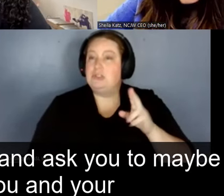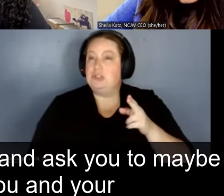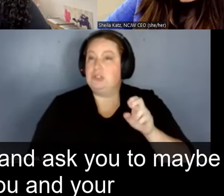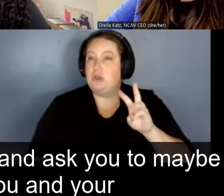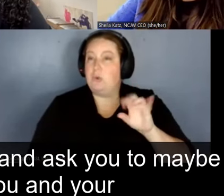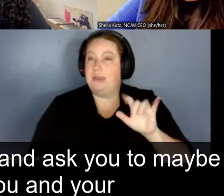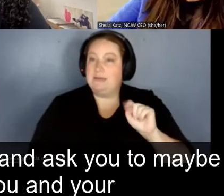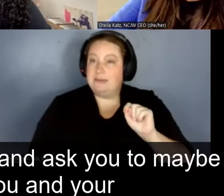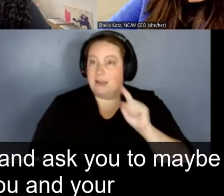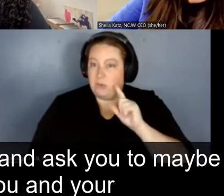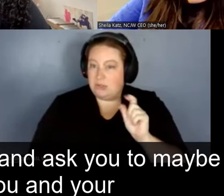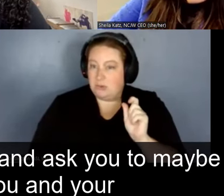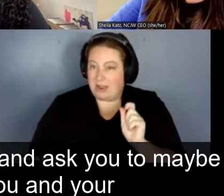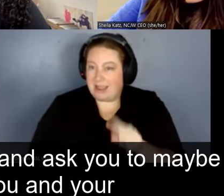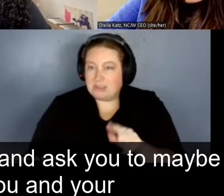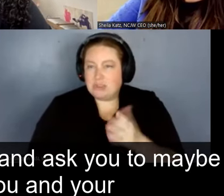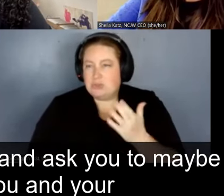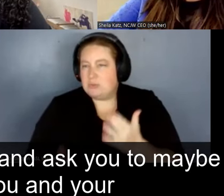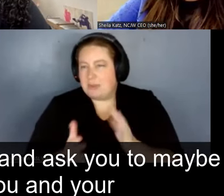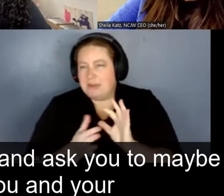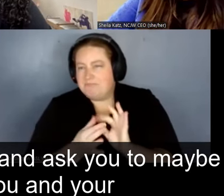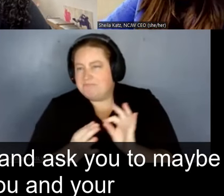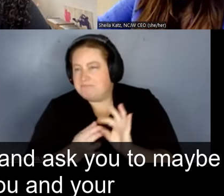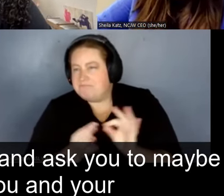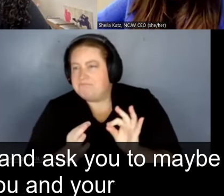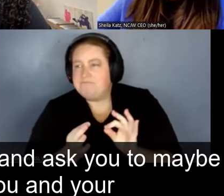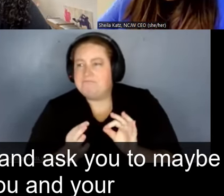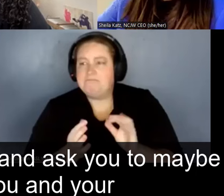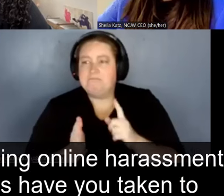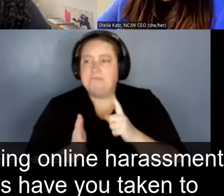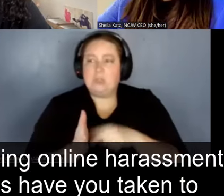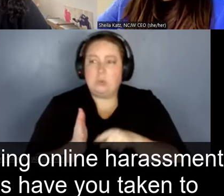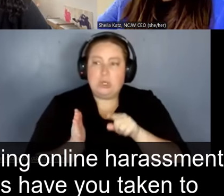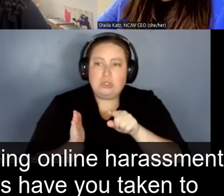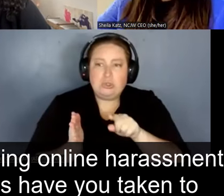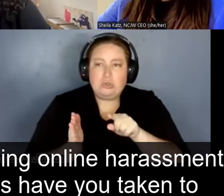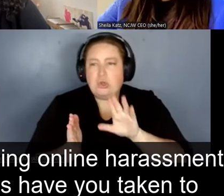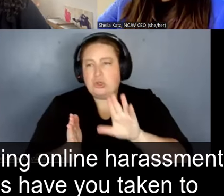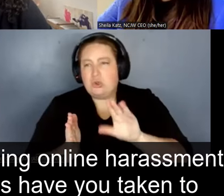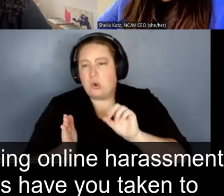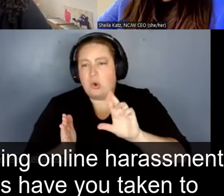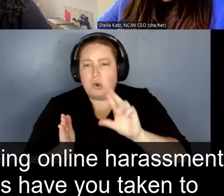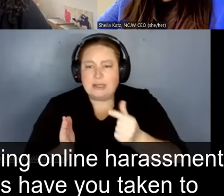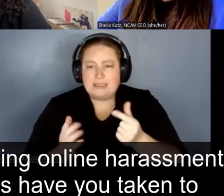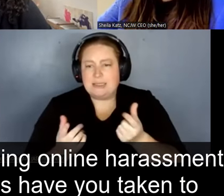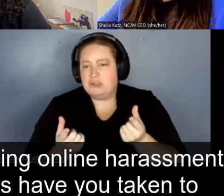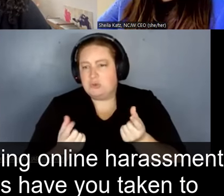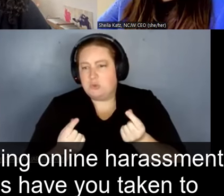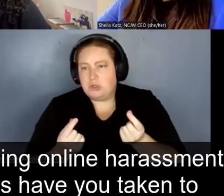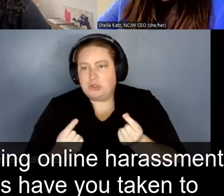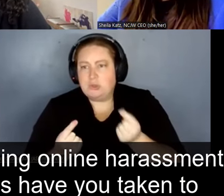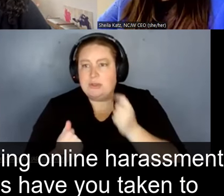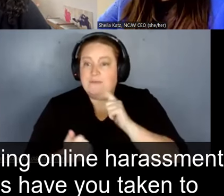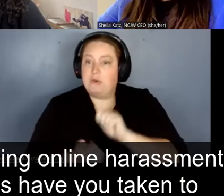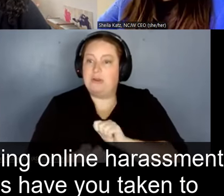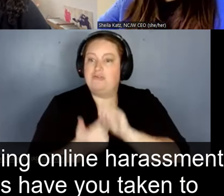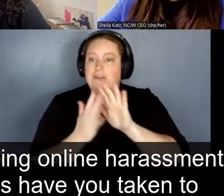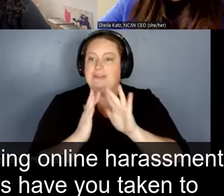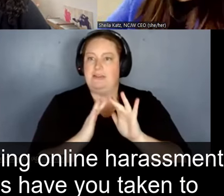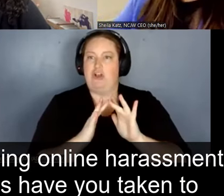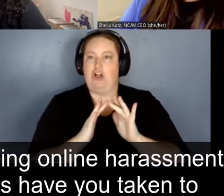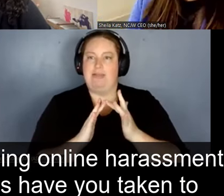and ask you to maybe say a word about what you and your organization is doing in terms of addressing